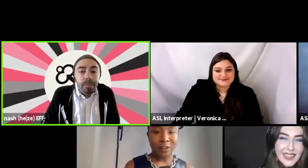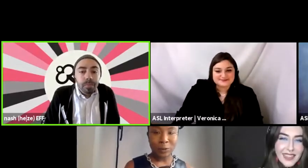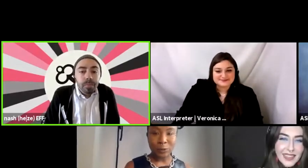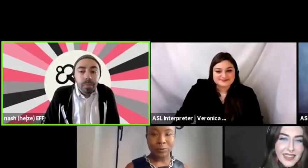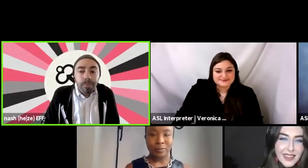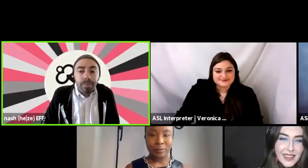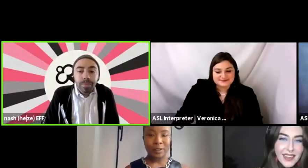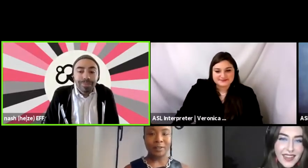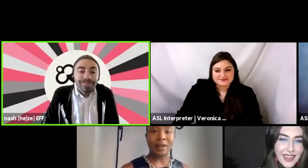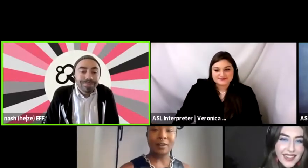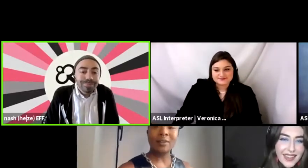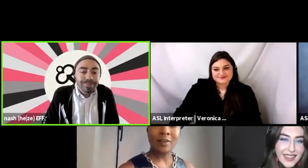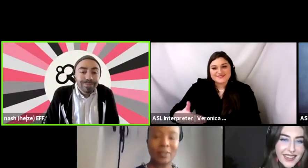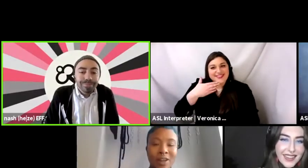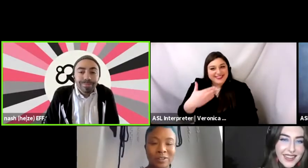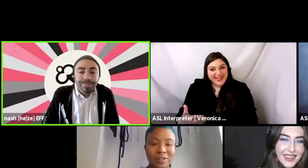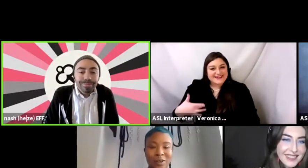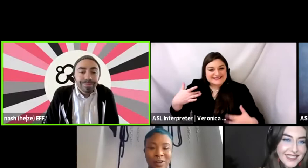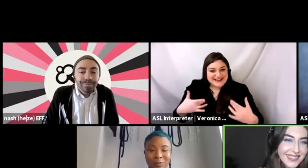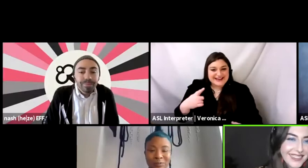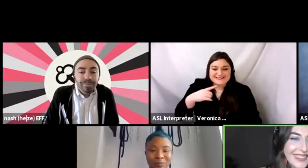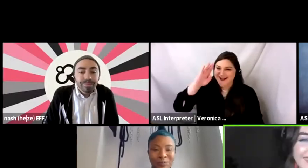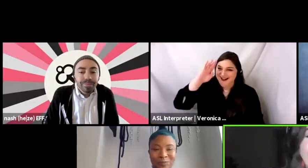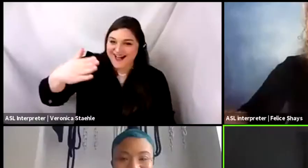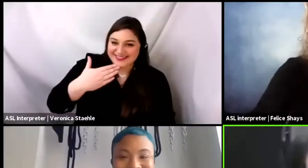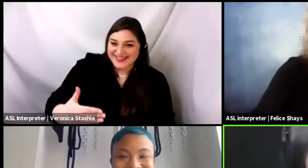Thank you. I'm really excited to have you. Hi, thank you.